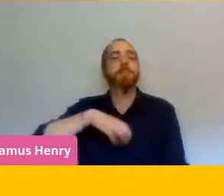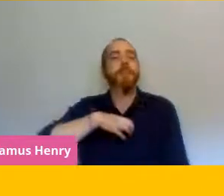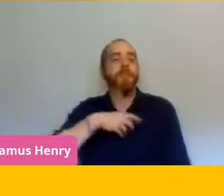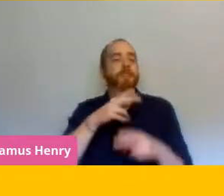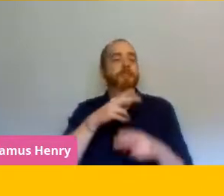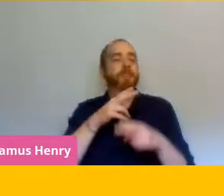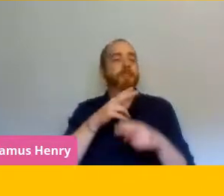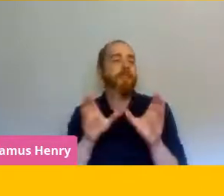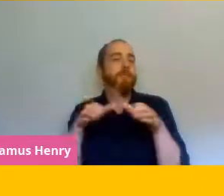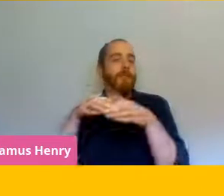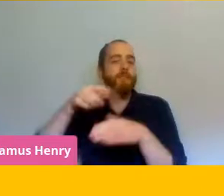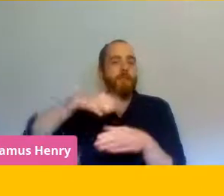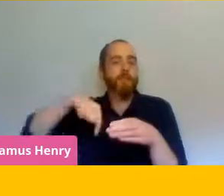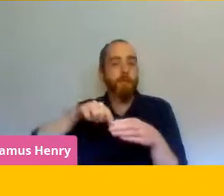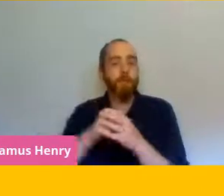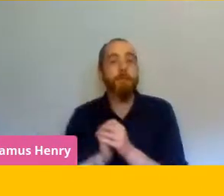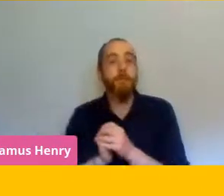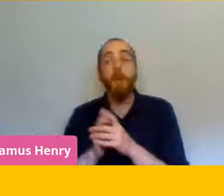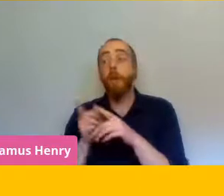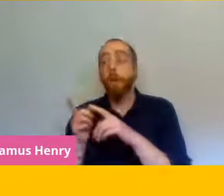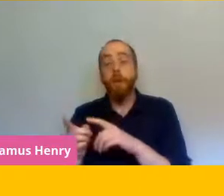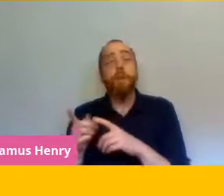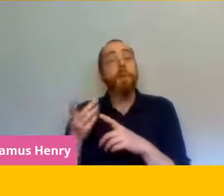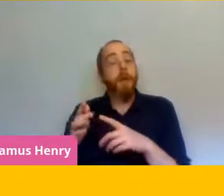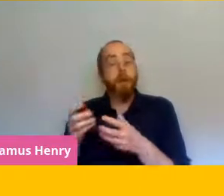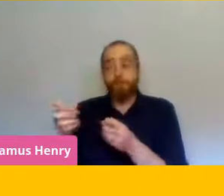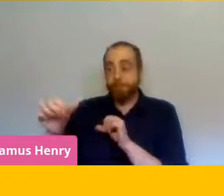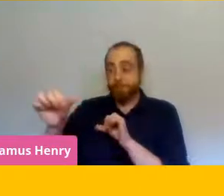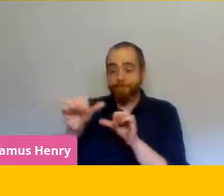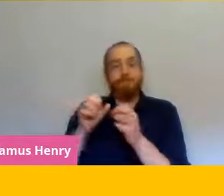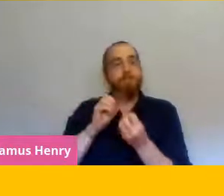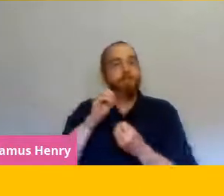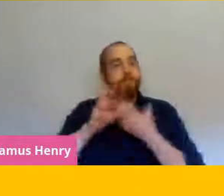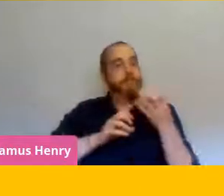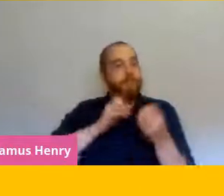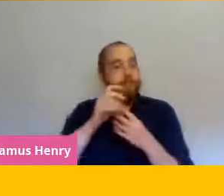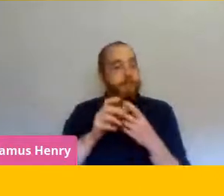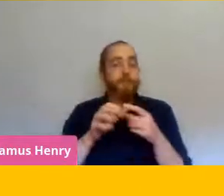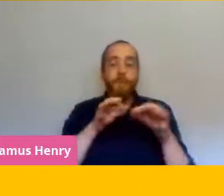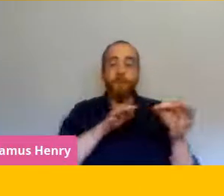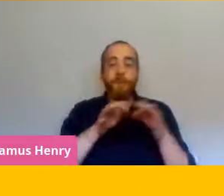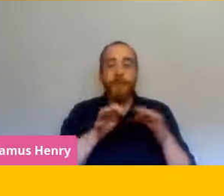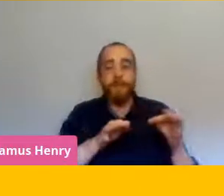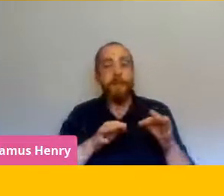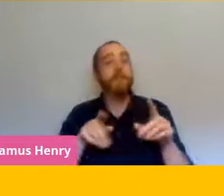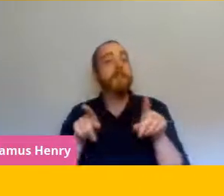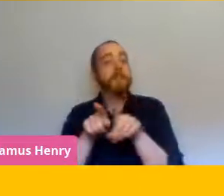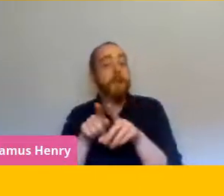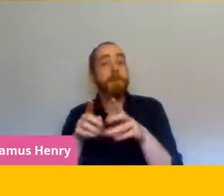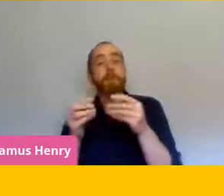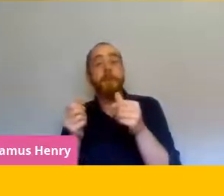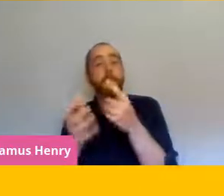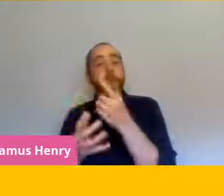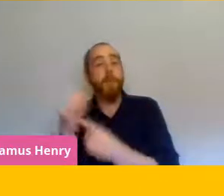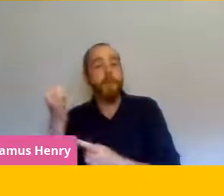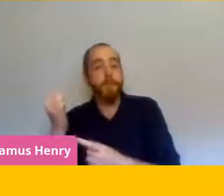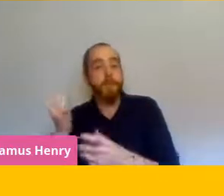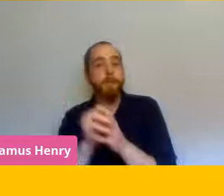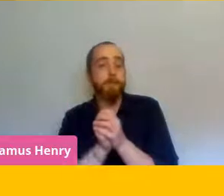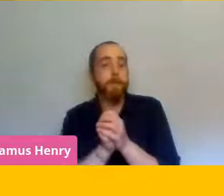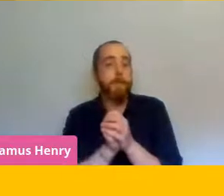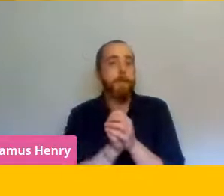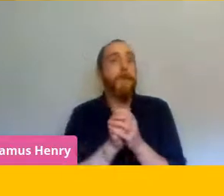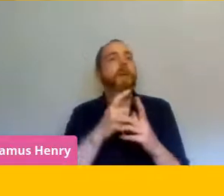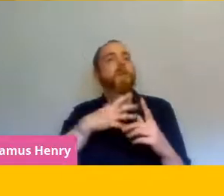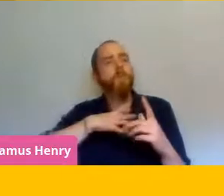our overall strategy and some of our wins. And I just wanted to talk a little bit about the campaign toolkit that